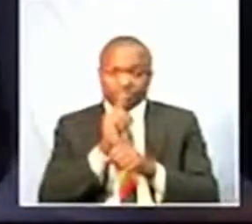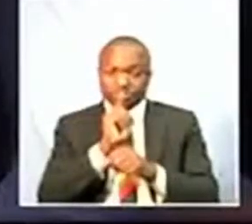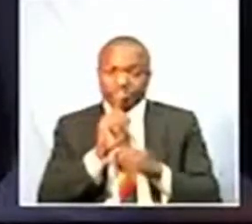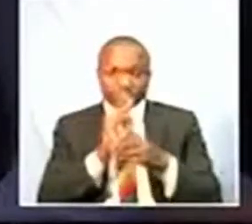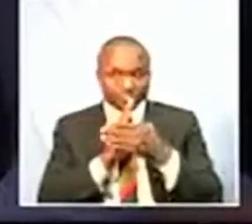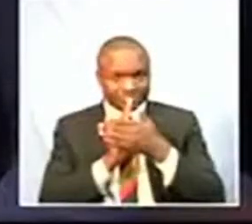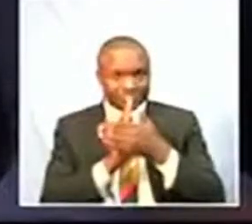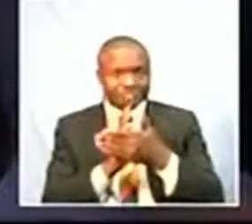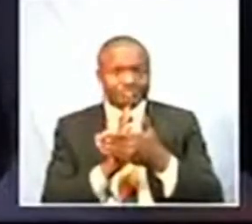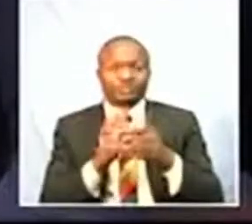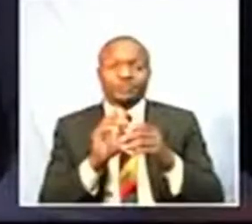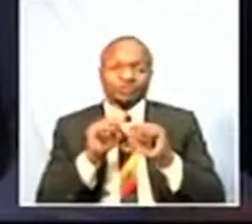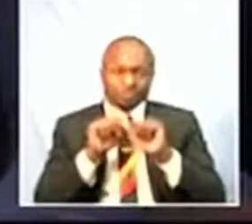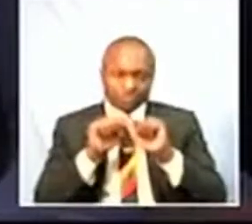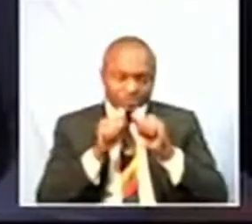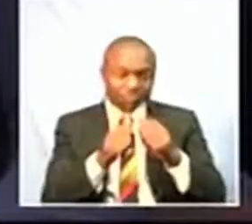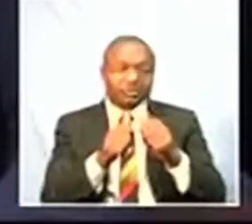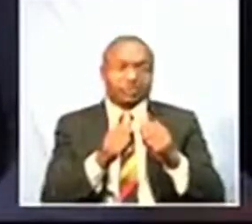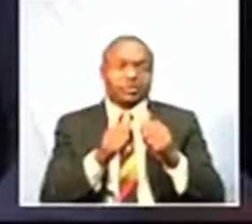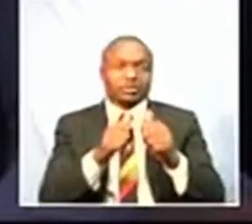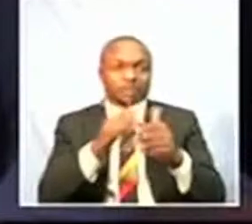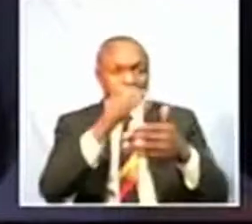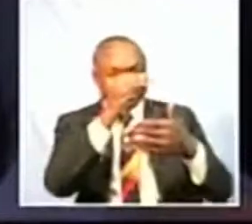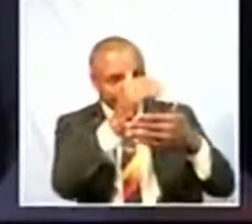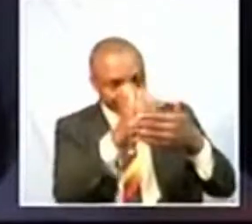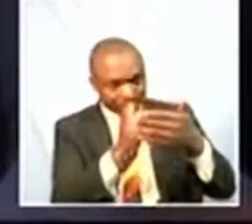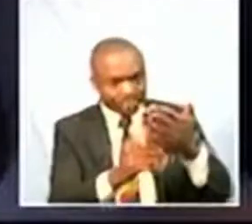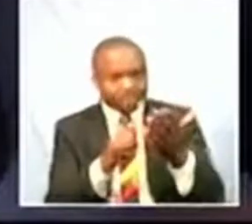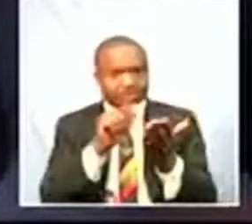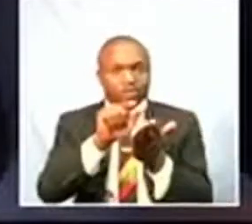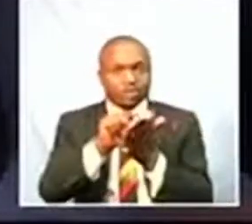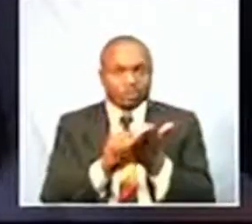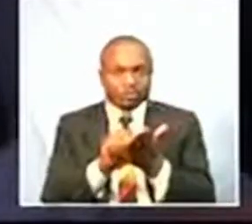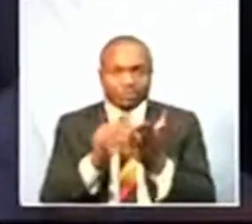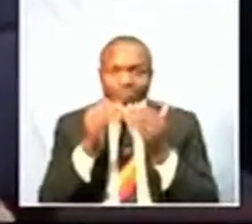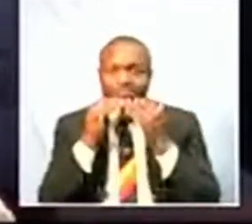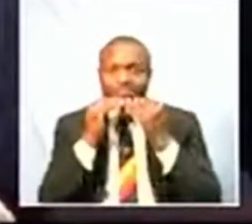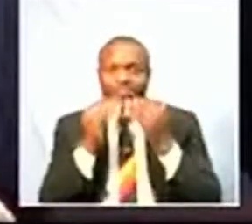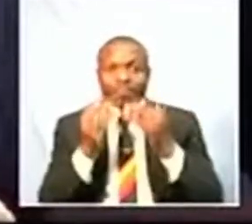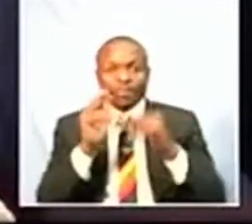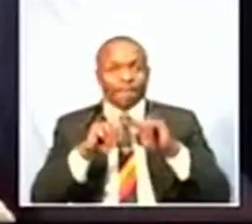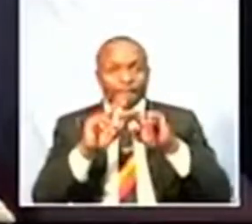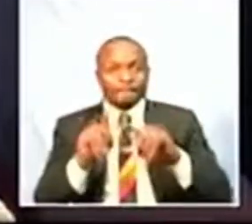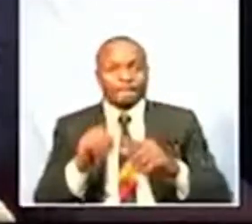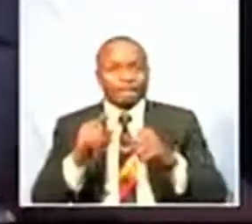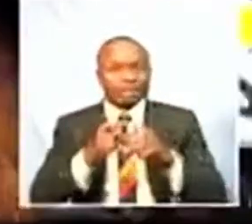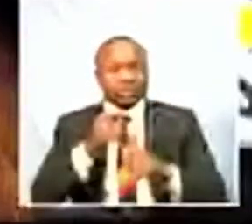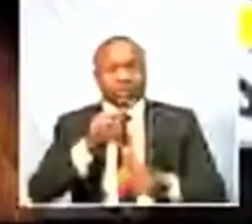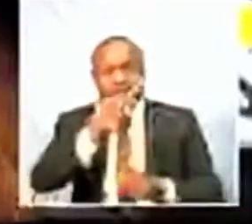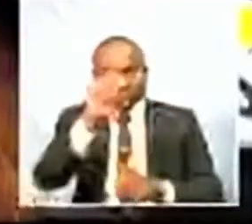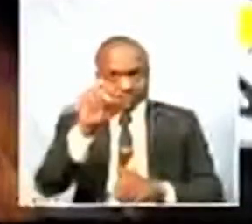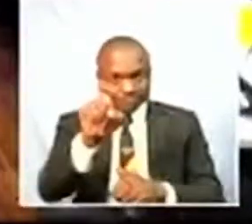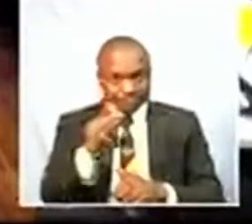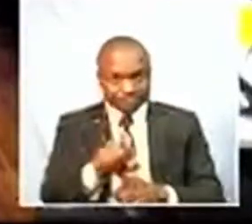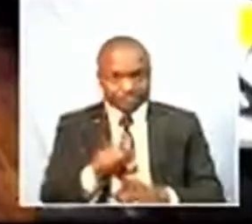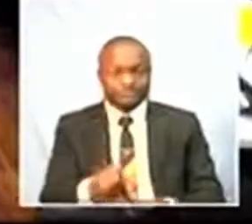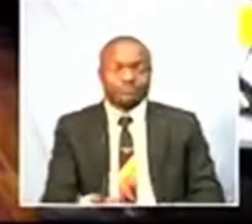guide according to the laid down procedures, Chair, going forward. Thank you, Chair. Next question.